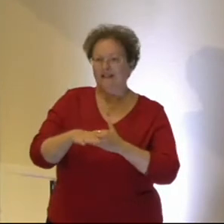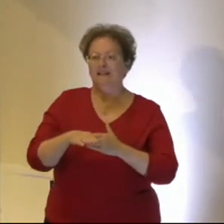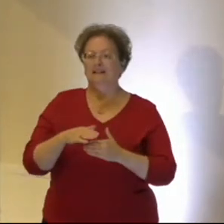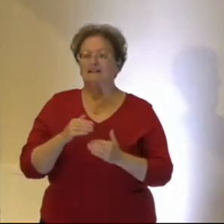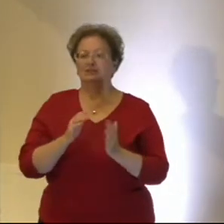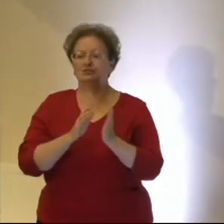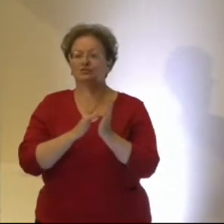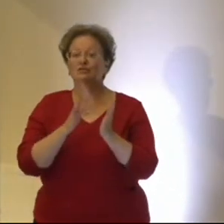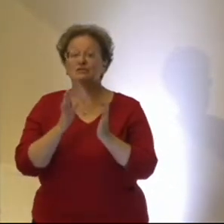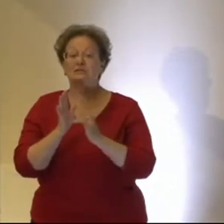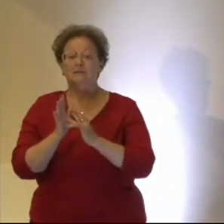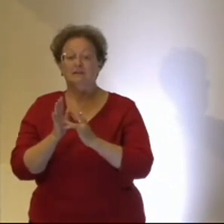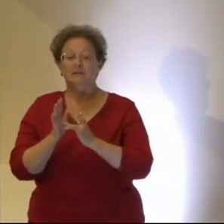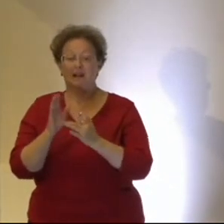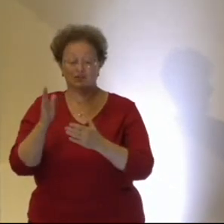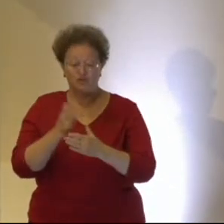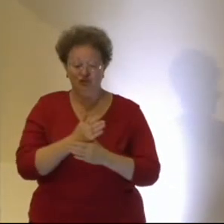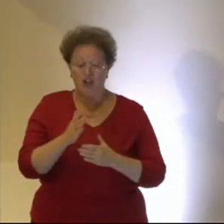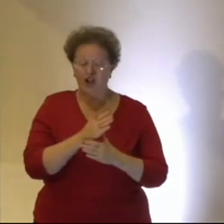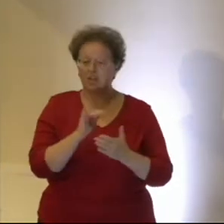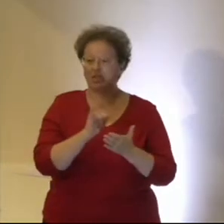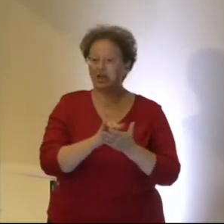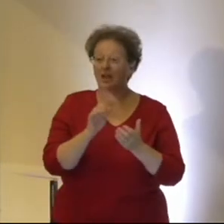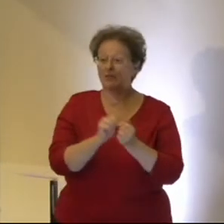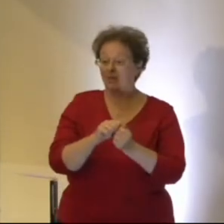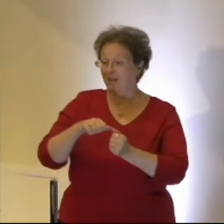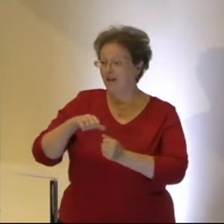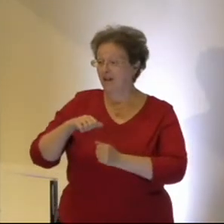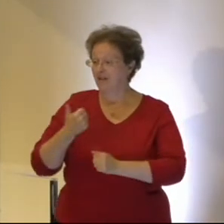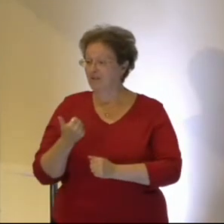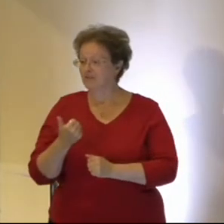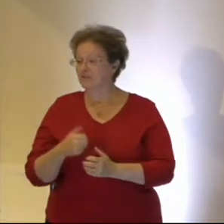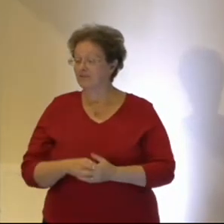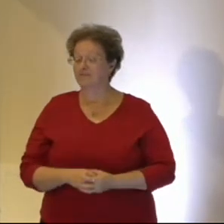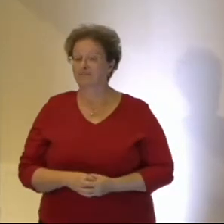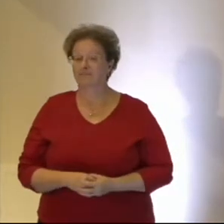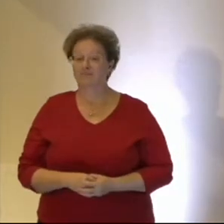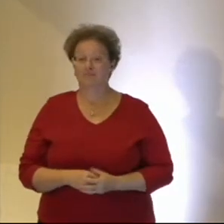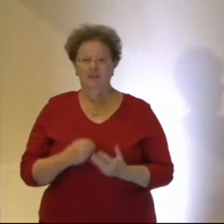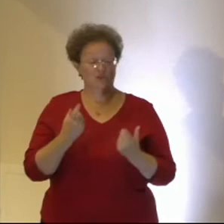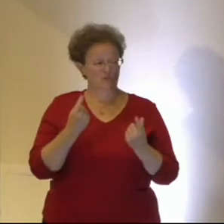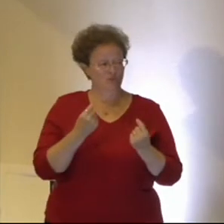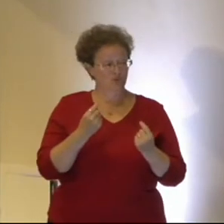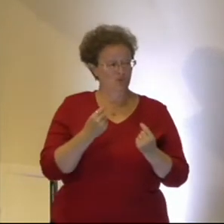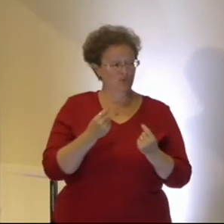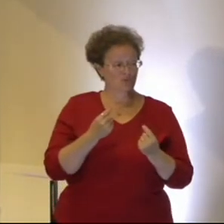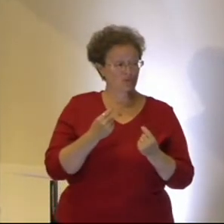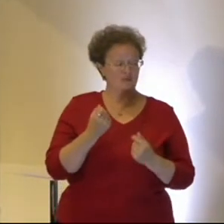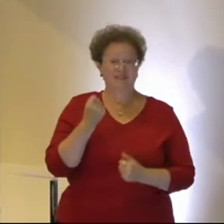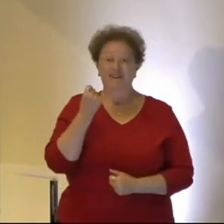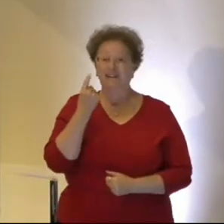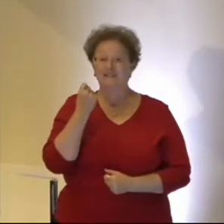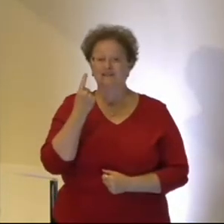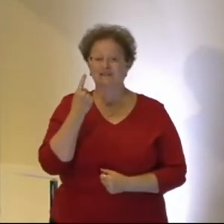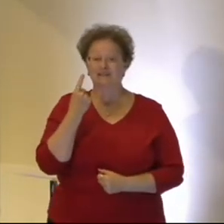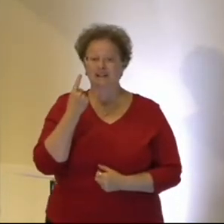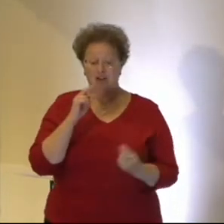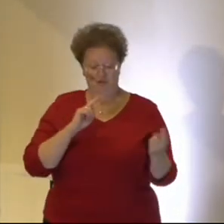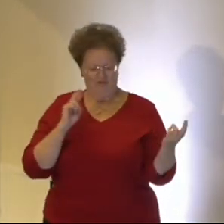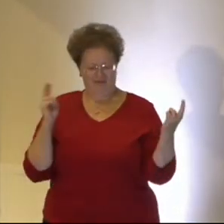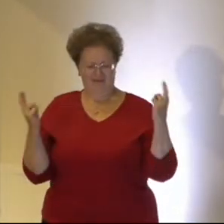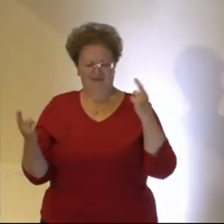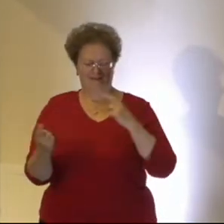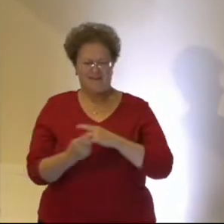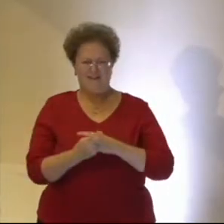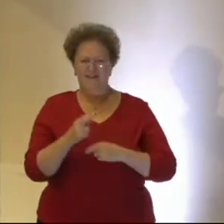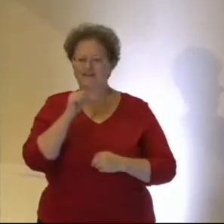get to share that undeserved grace with others too. And as we do, what we come to realize is the Reformation isn't just